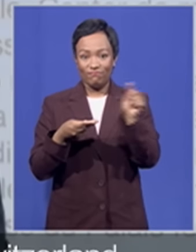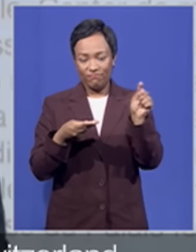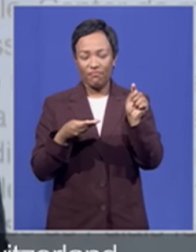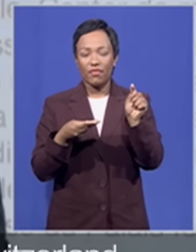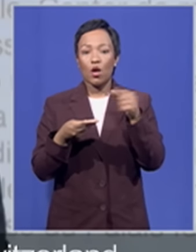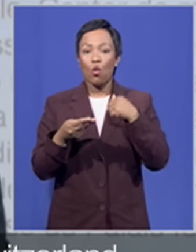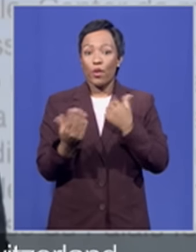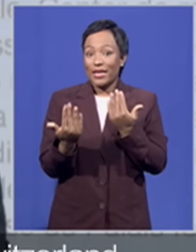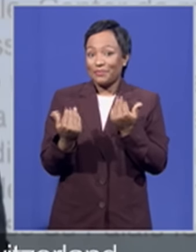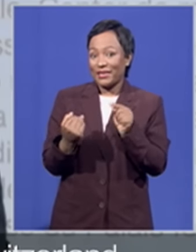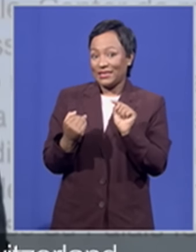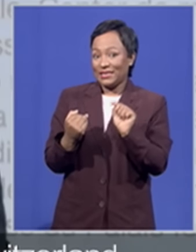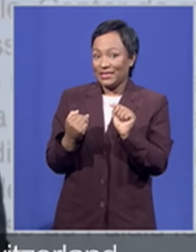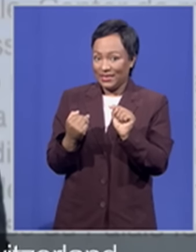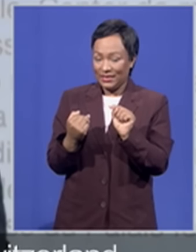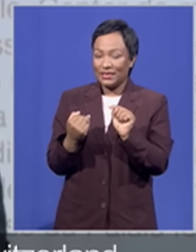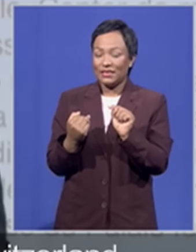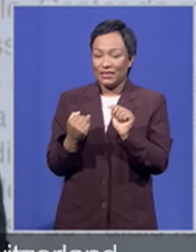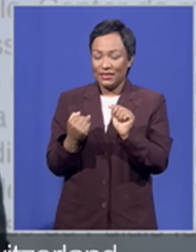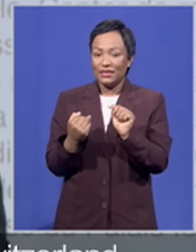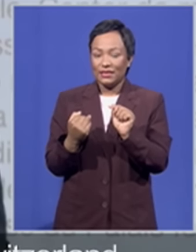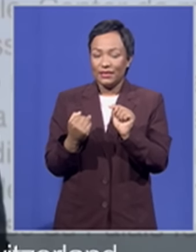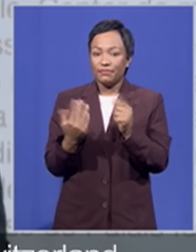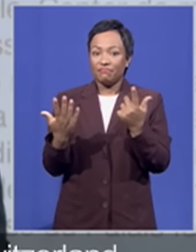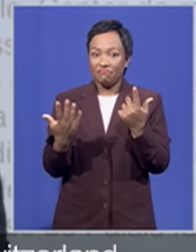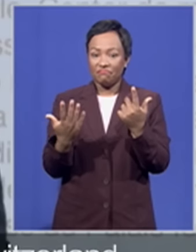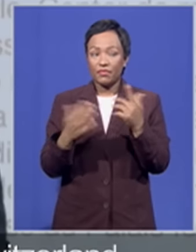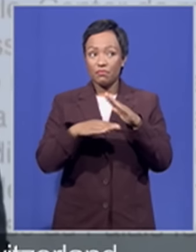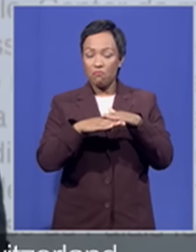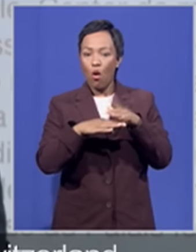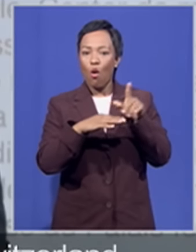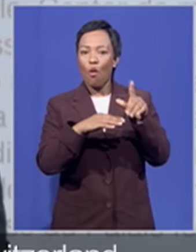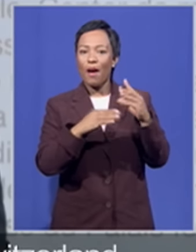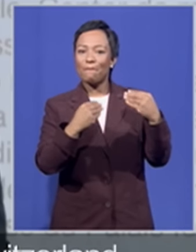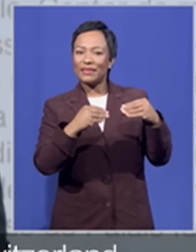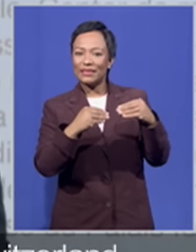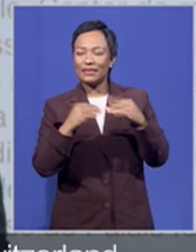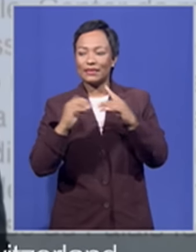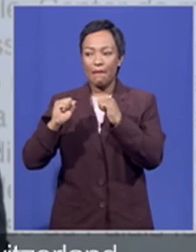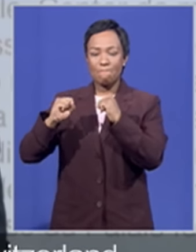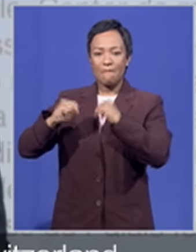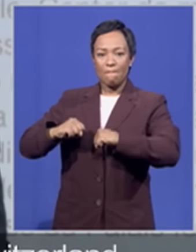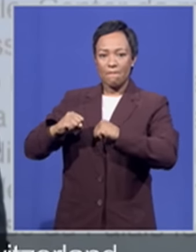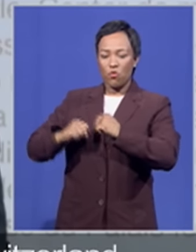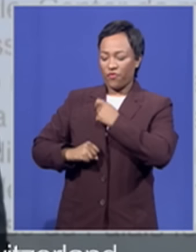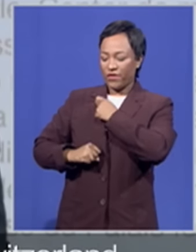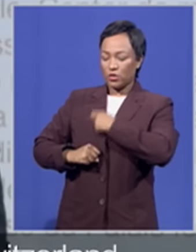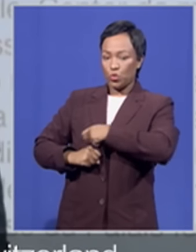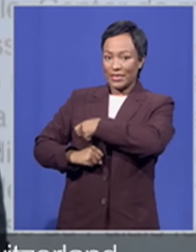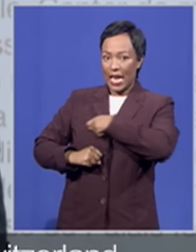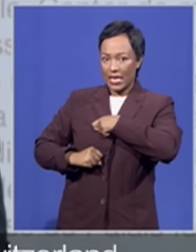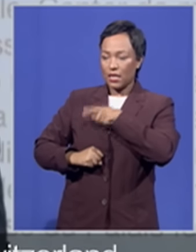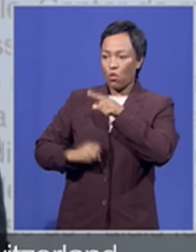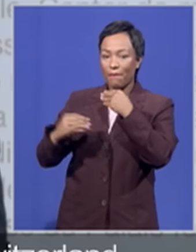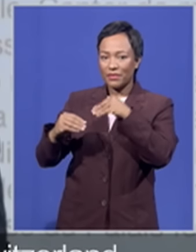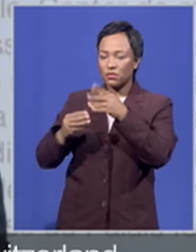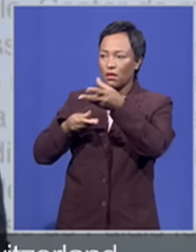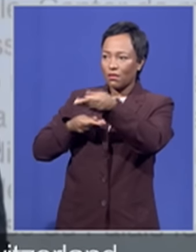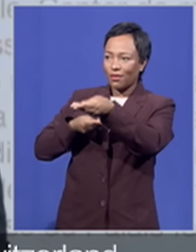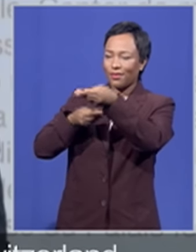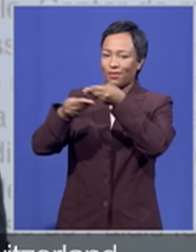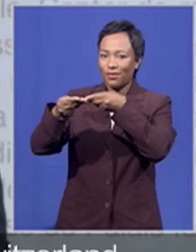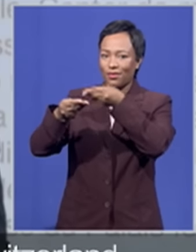will be able to raise the trade dealings with Switzerland to a higher level as well,